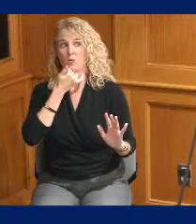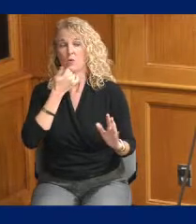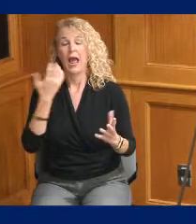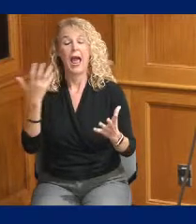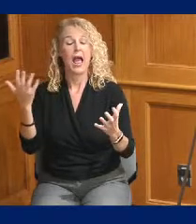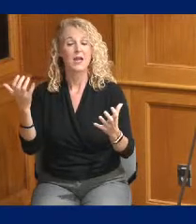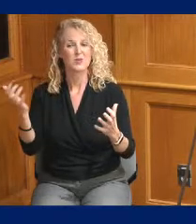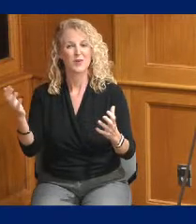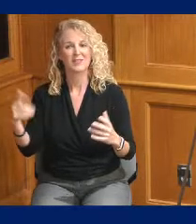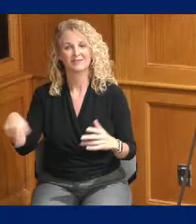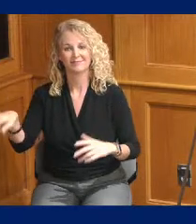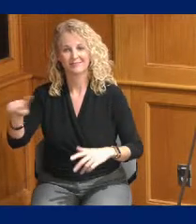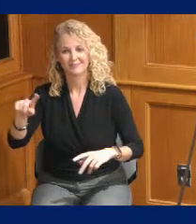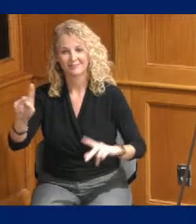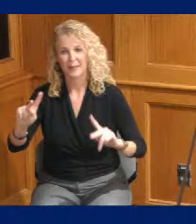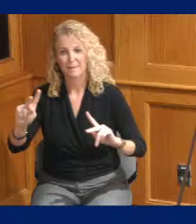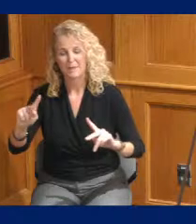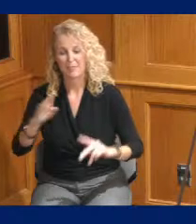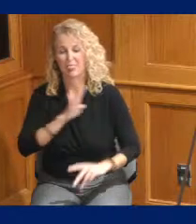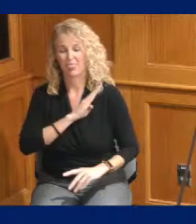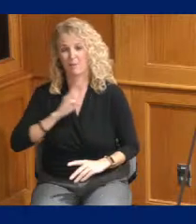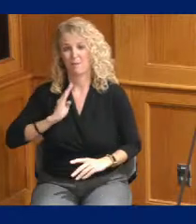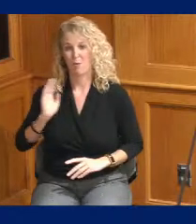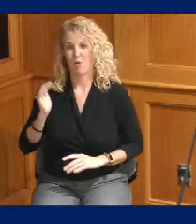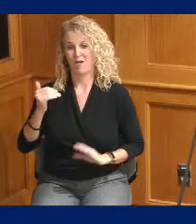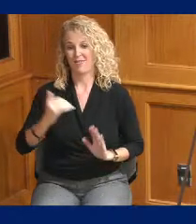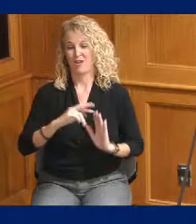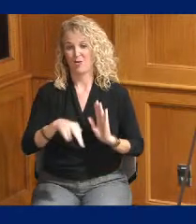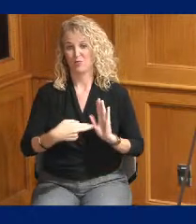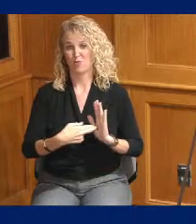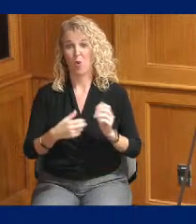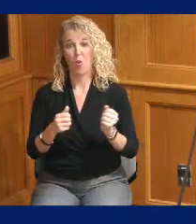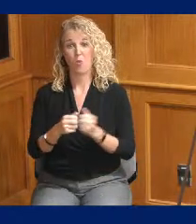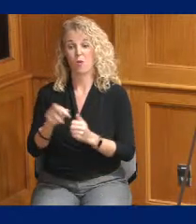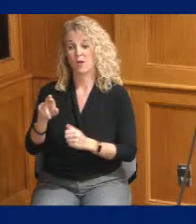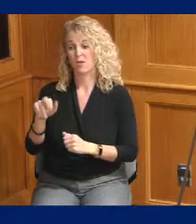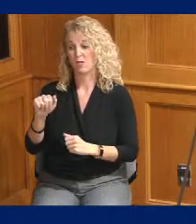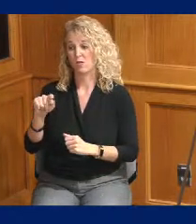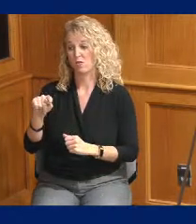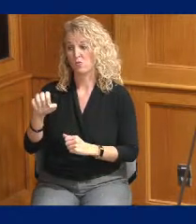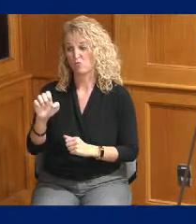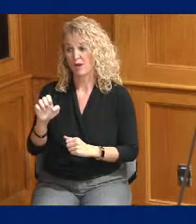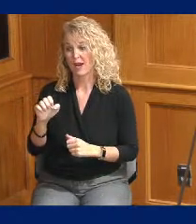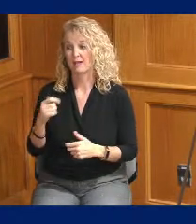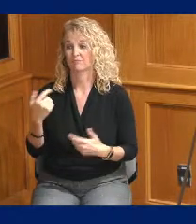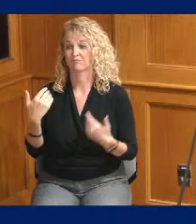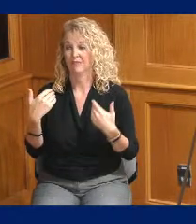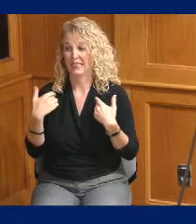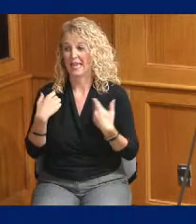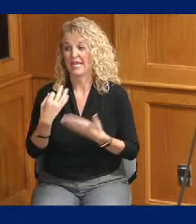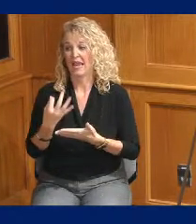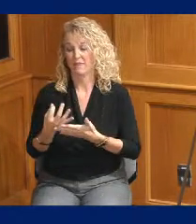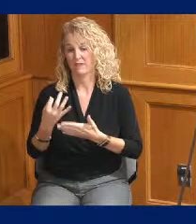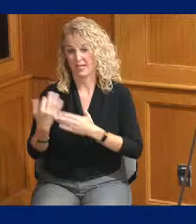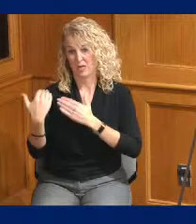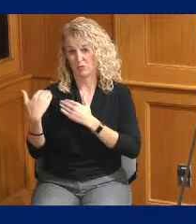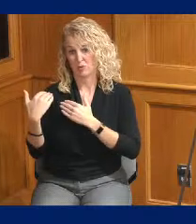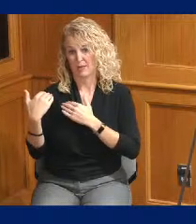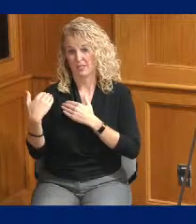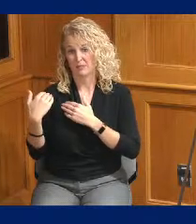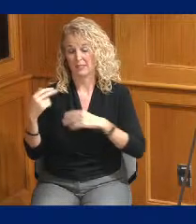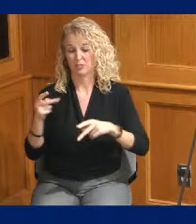that's watching the board's role with rates. The board exercises the fiduciary responsibilities over